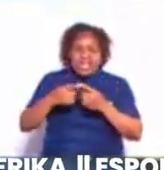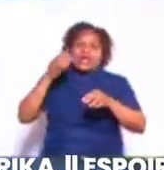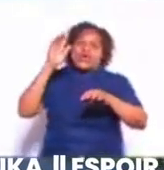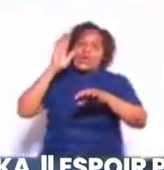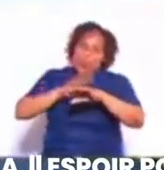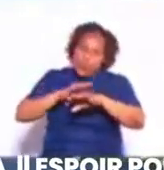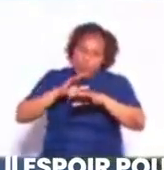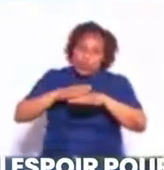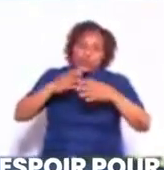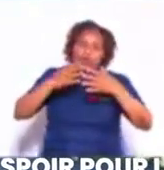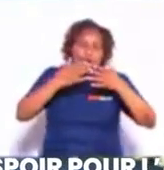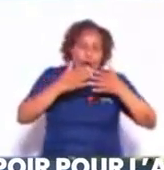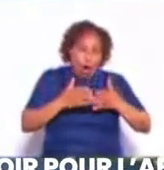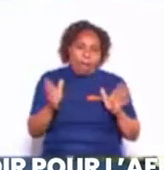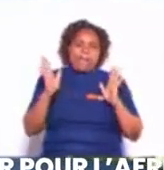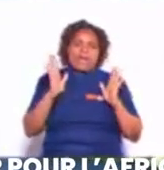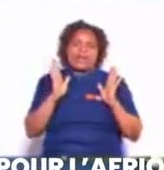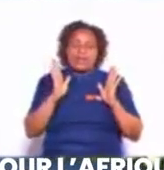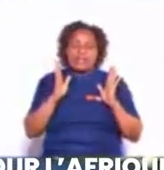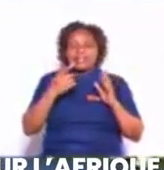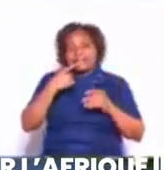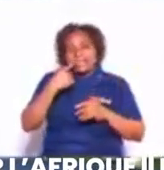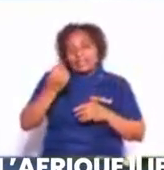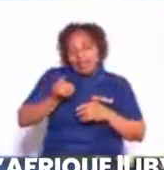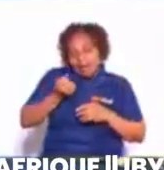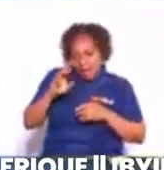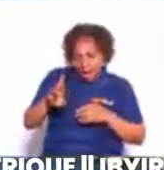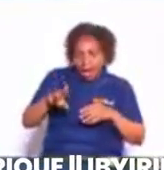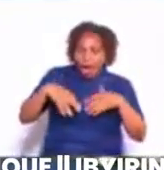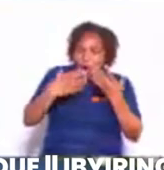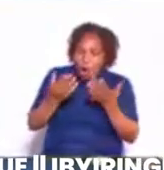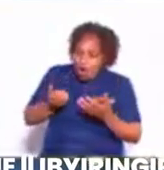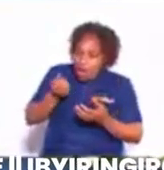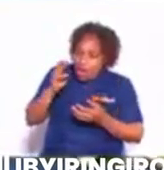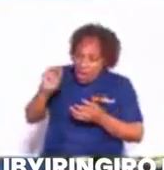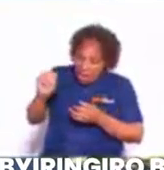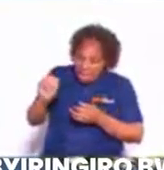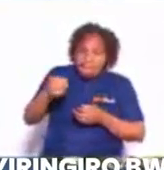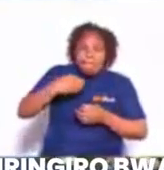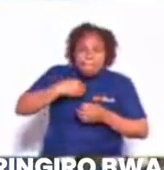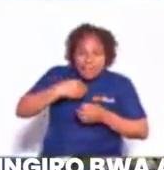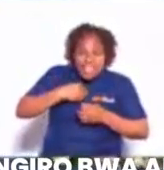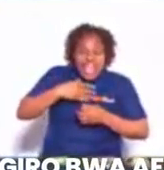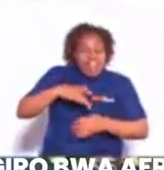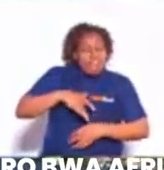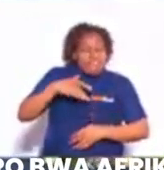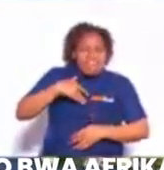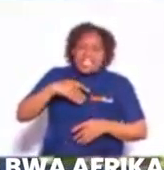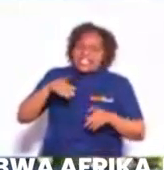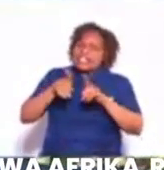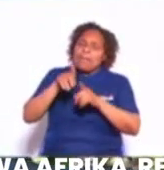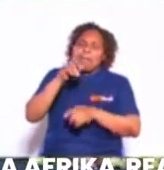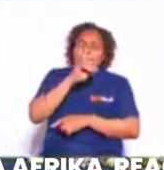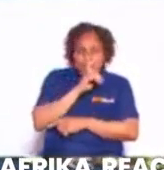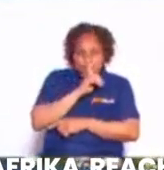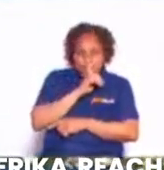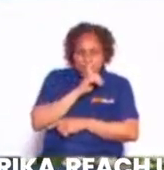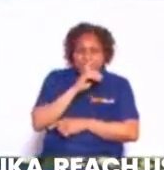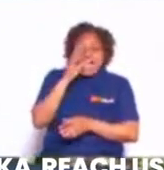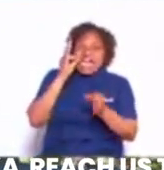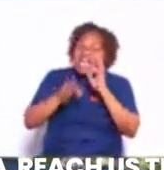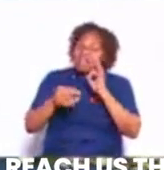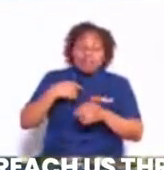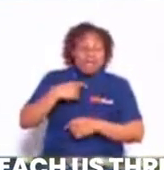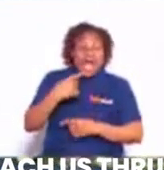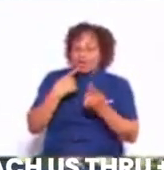be open. Just tell her or him, I feel like keeping quiet, because if I'll be